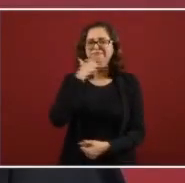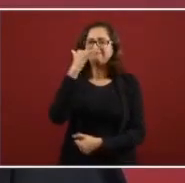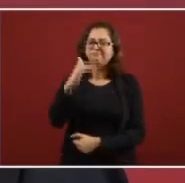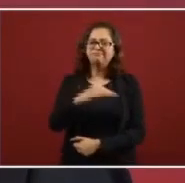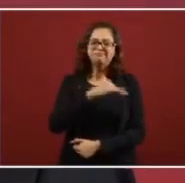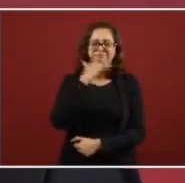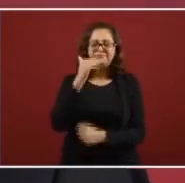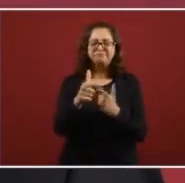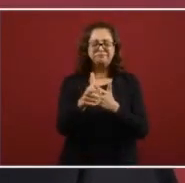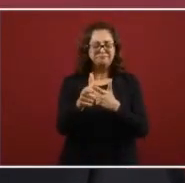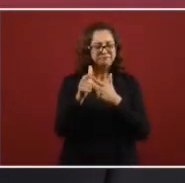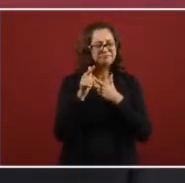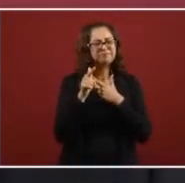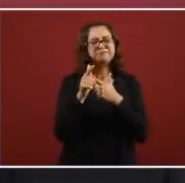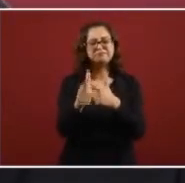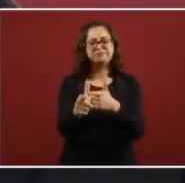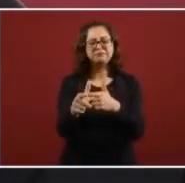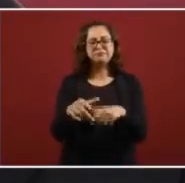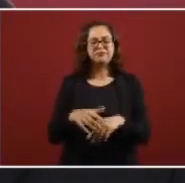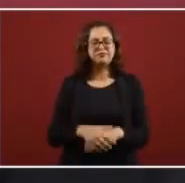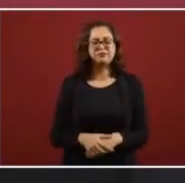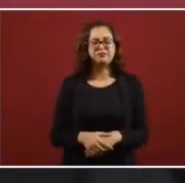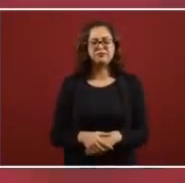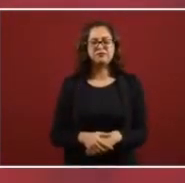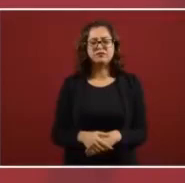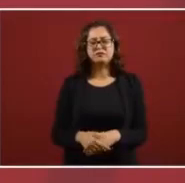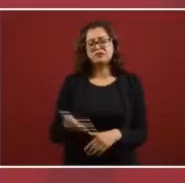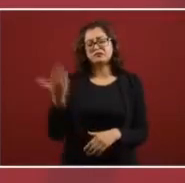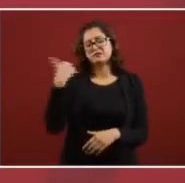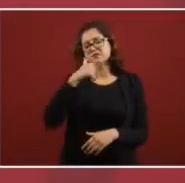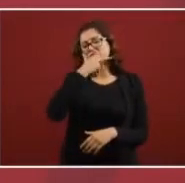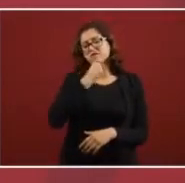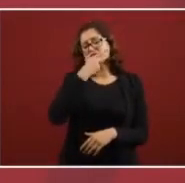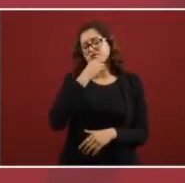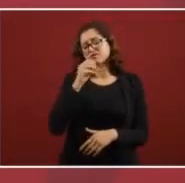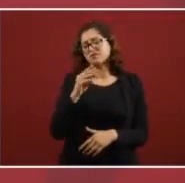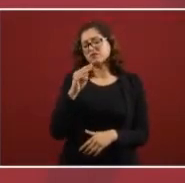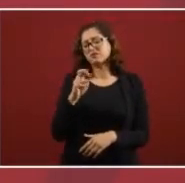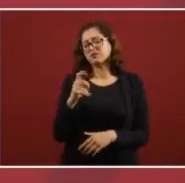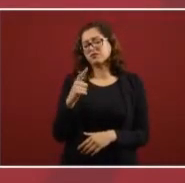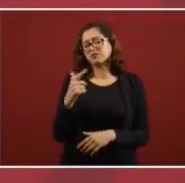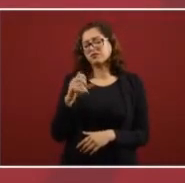continued. Acuérdense de lo que contaba Obregón. Remember what Obregón used to say?